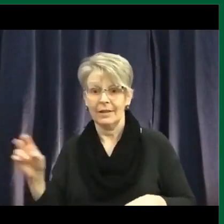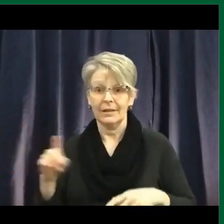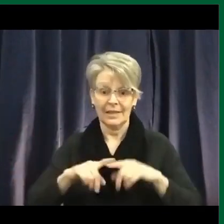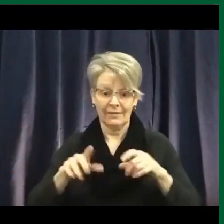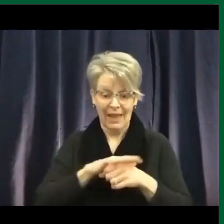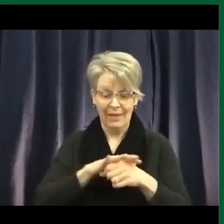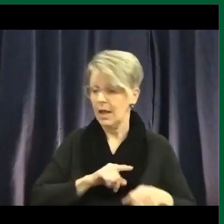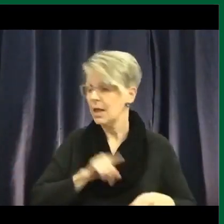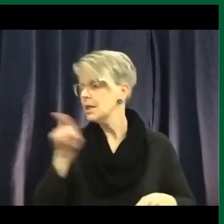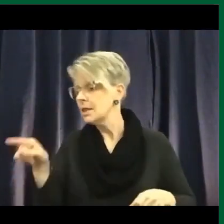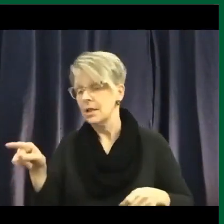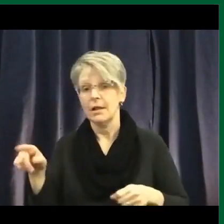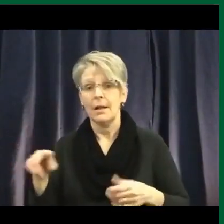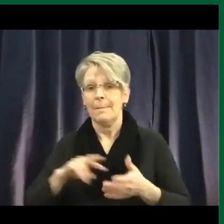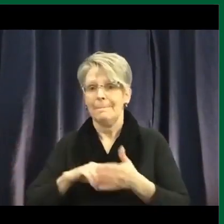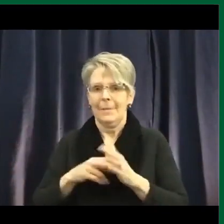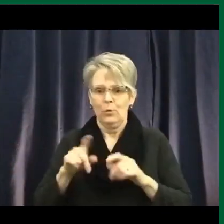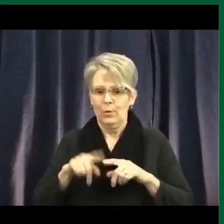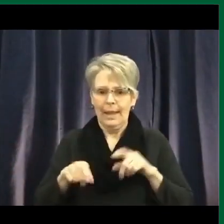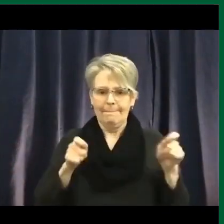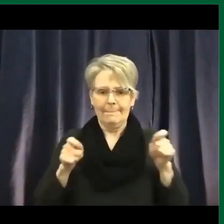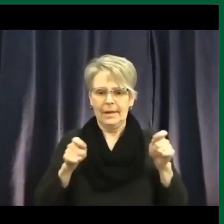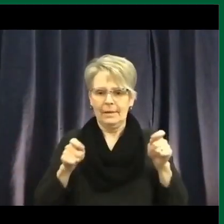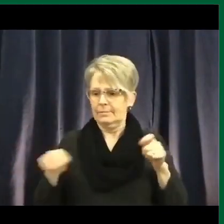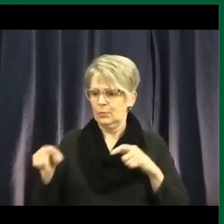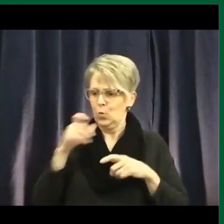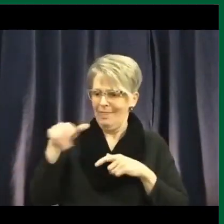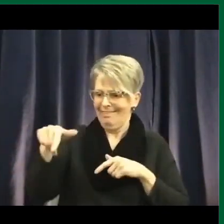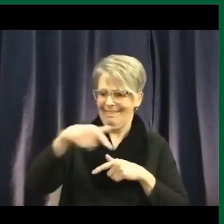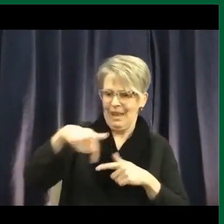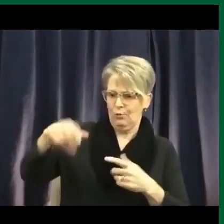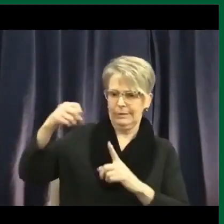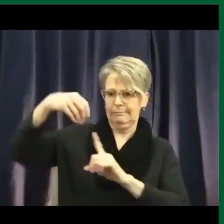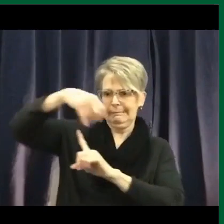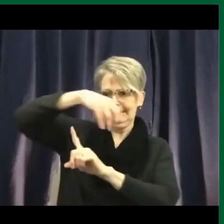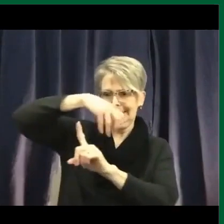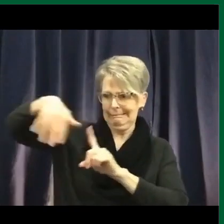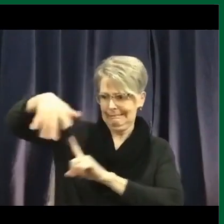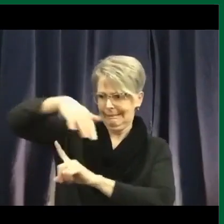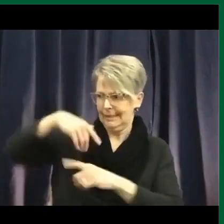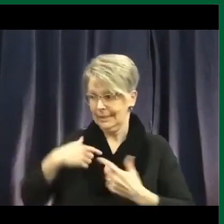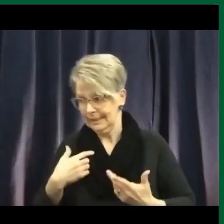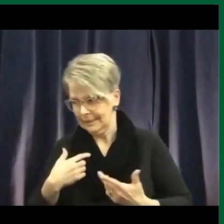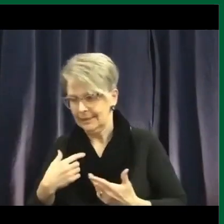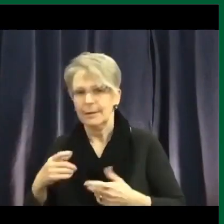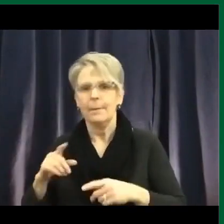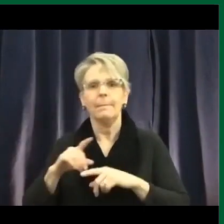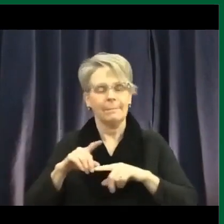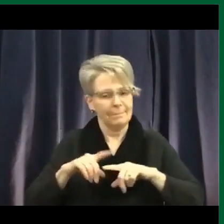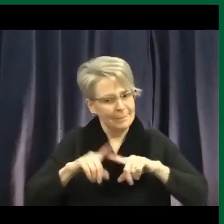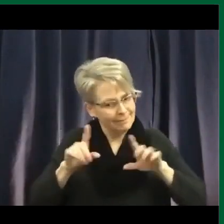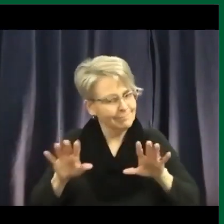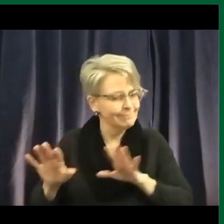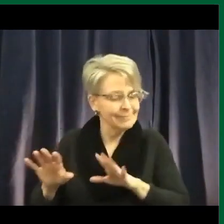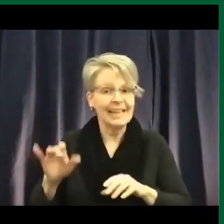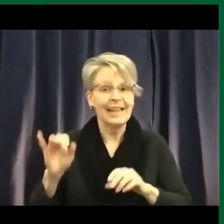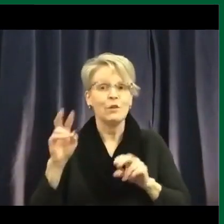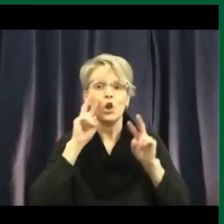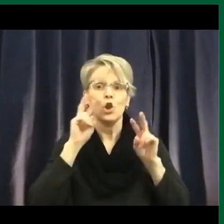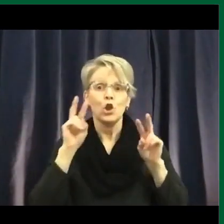local area, you're less able to manage your surroundings and your exposure. But beyond that, certainly, if we look